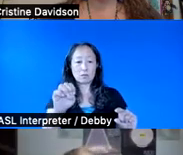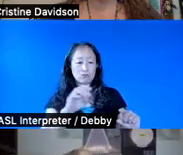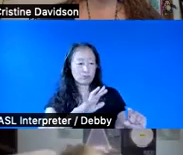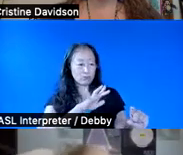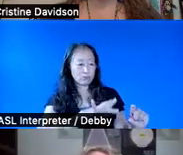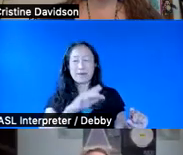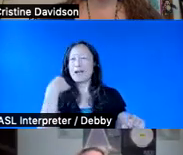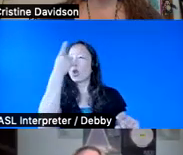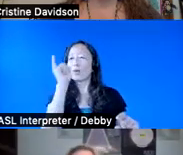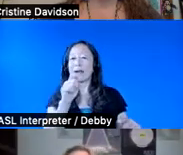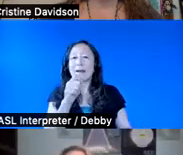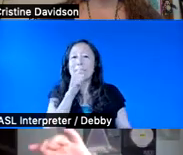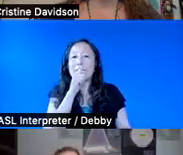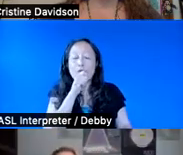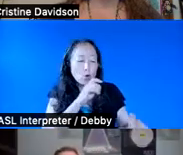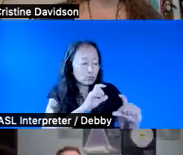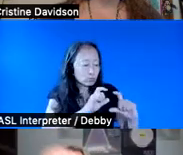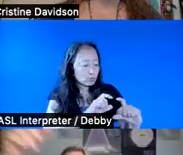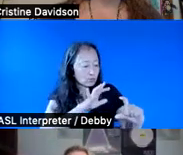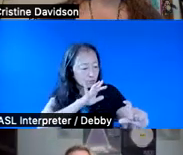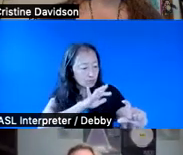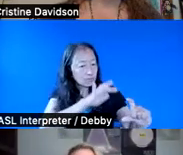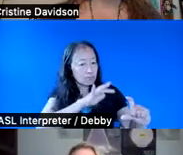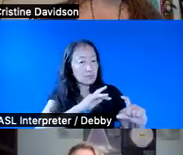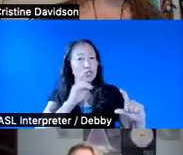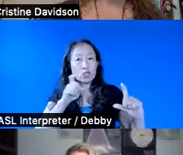should be able to unmute yourself.